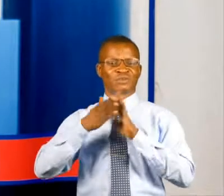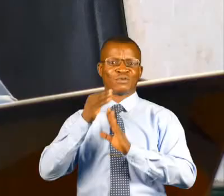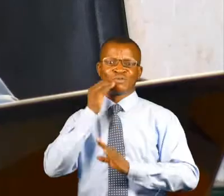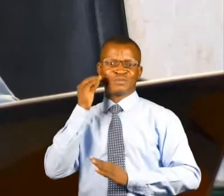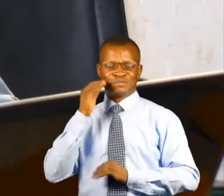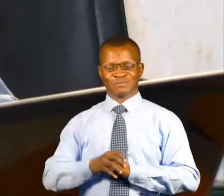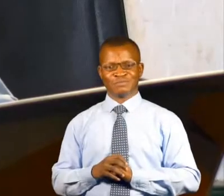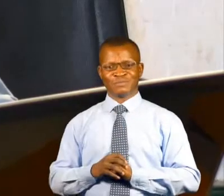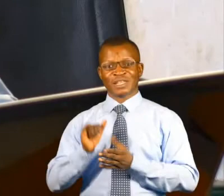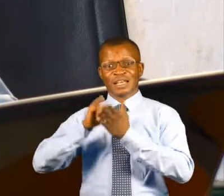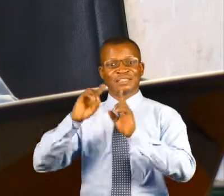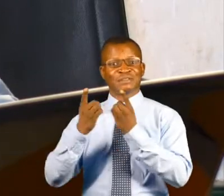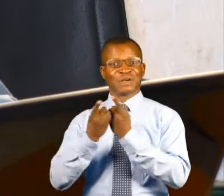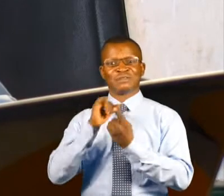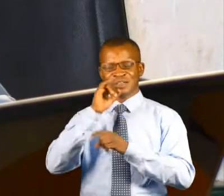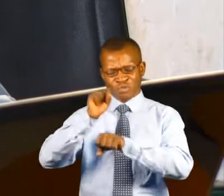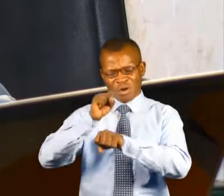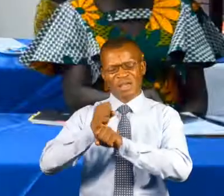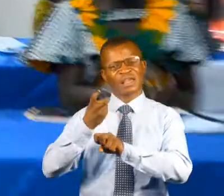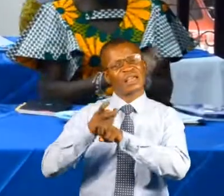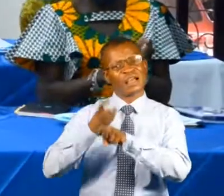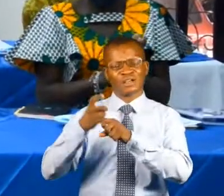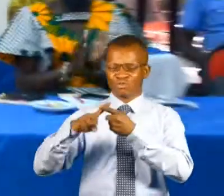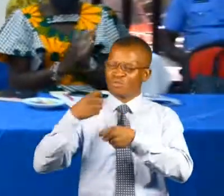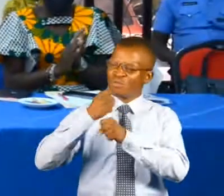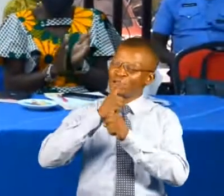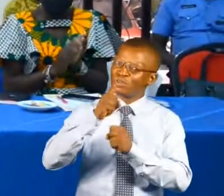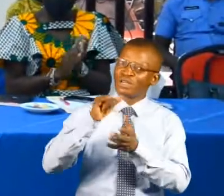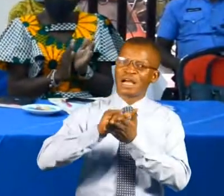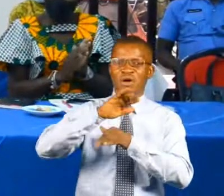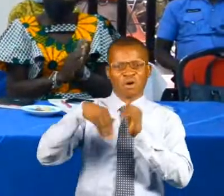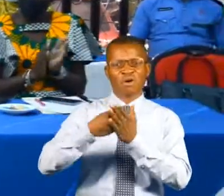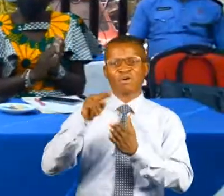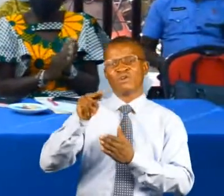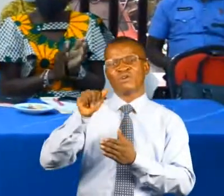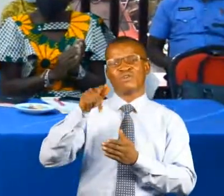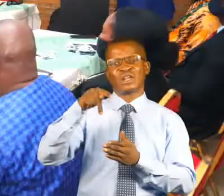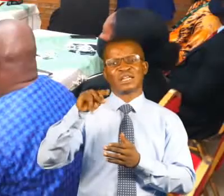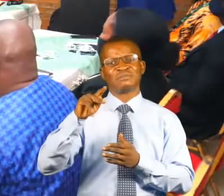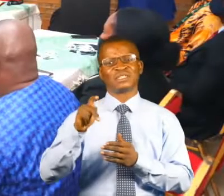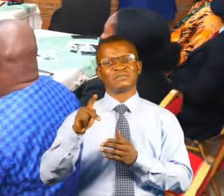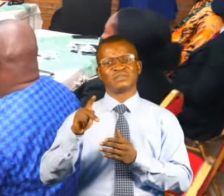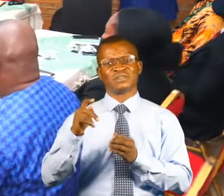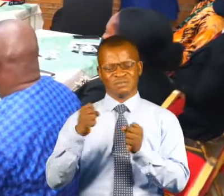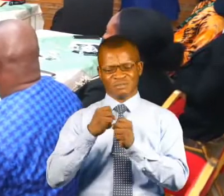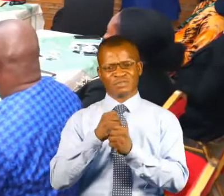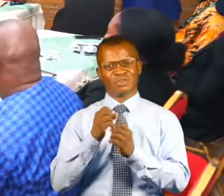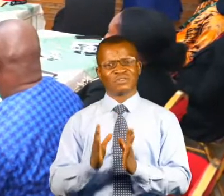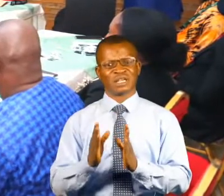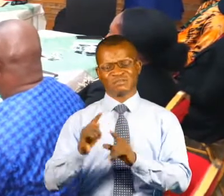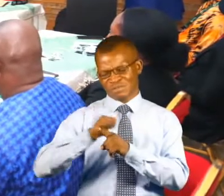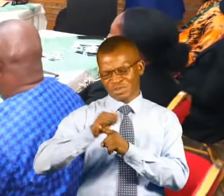hub. The Training and Manpower Development Department is working assiduously to ensure that all NAPTIP personnel